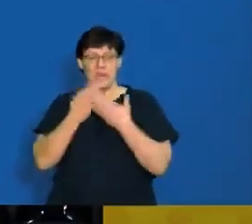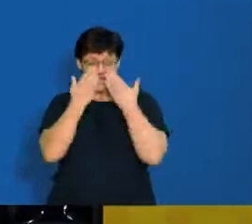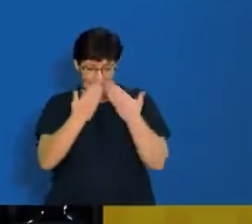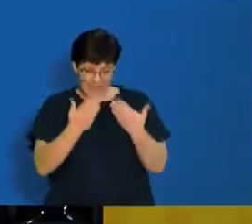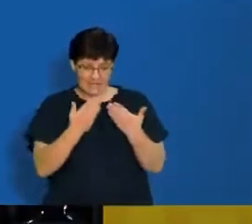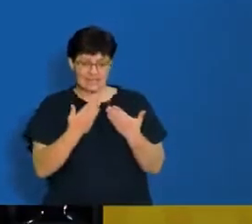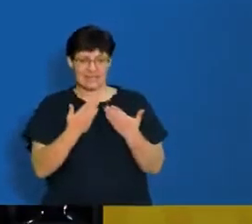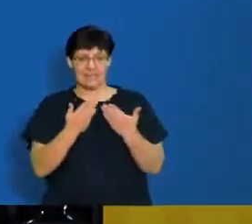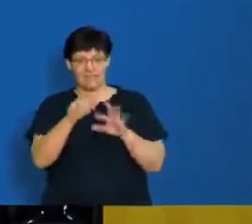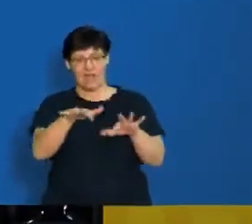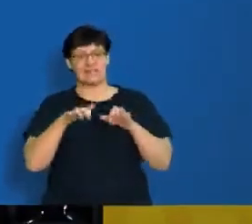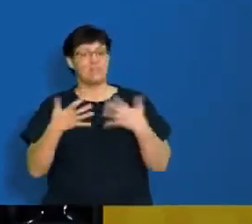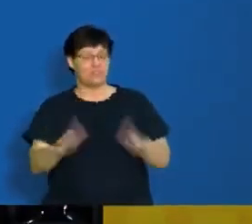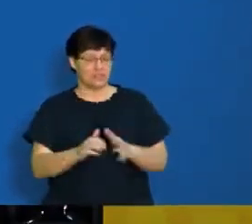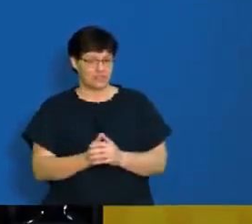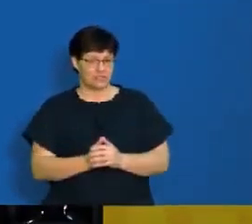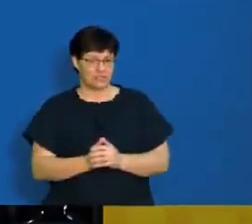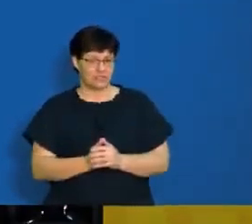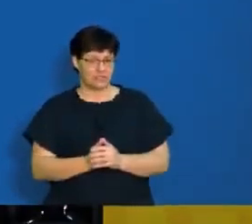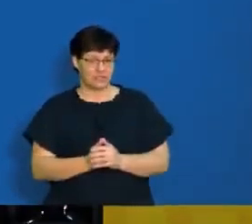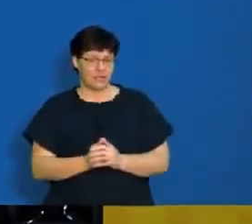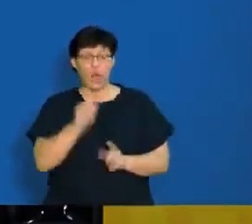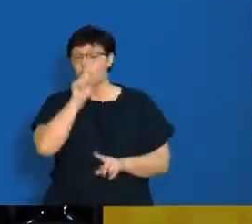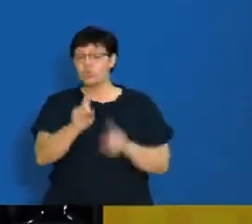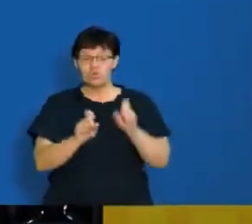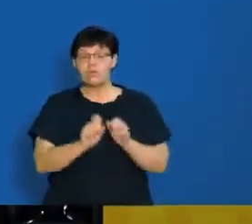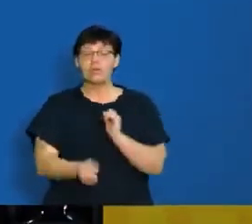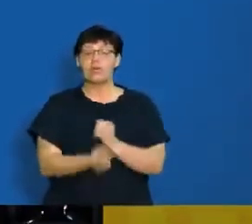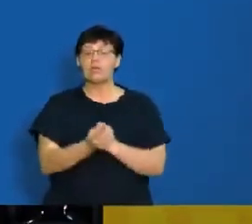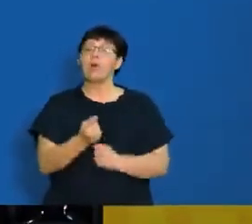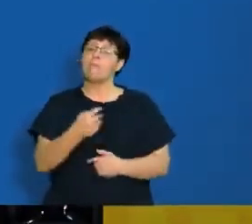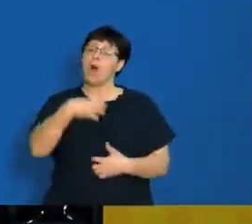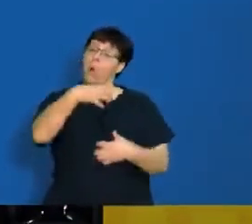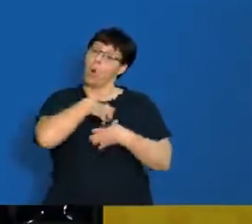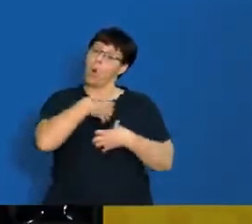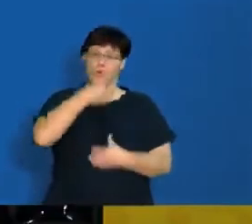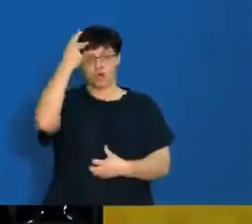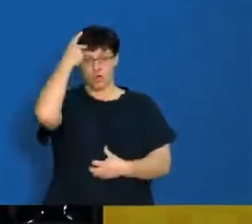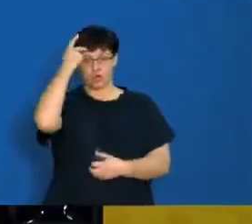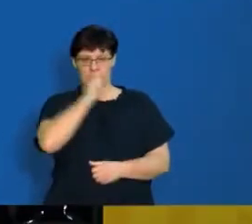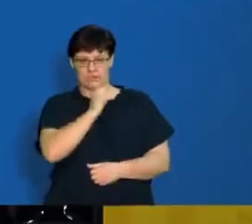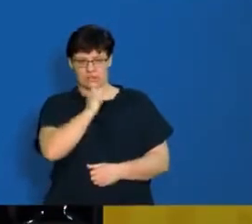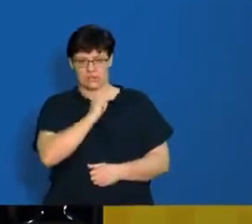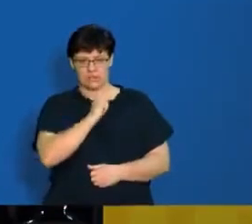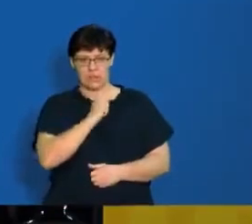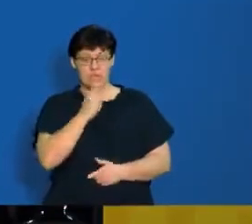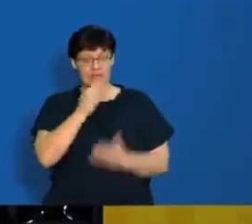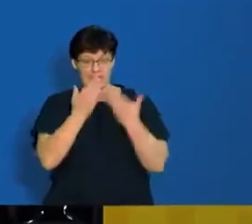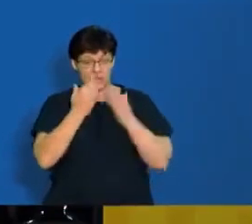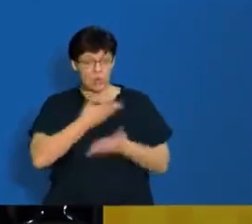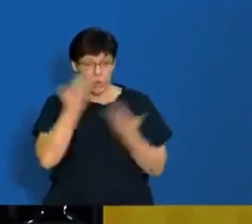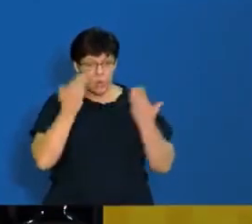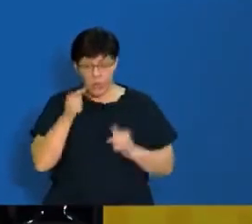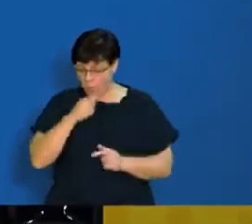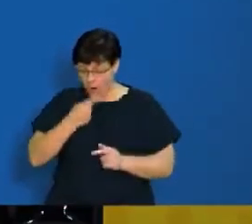exam. And also, there will be questions that ask you to use your own knowledge. That means if you haven't studied, you